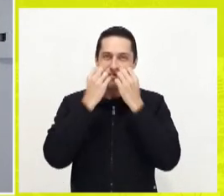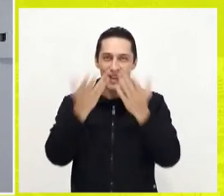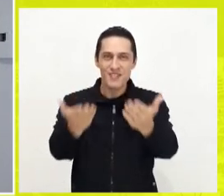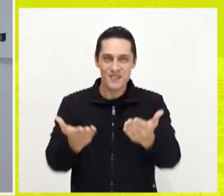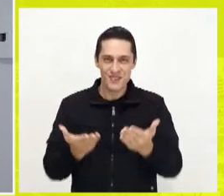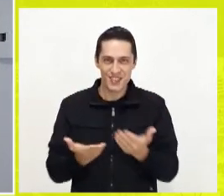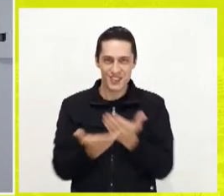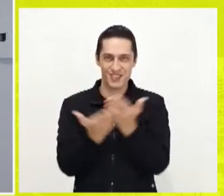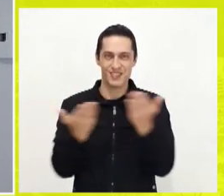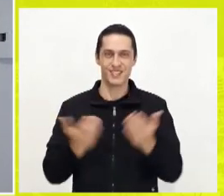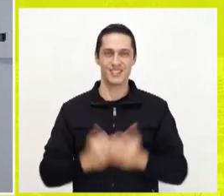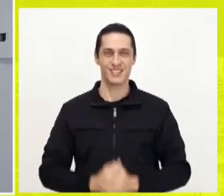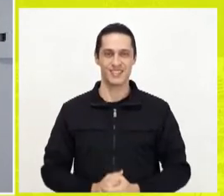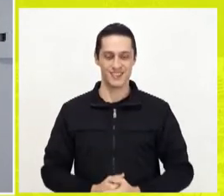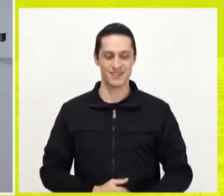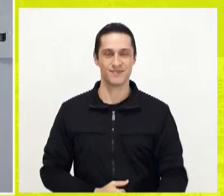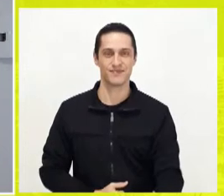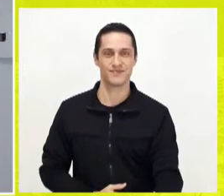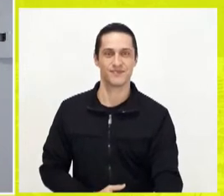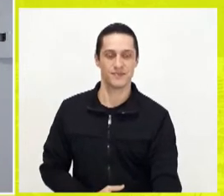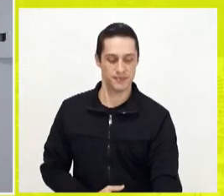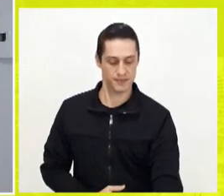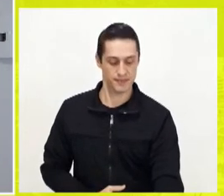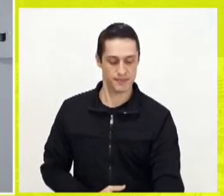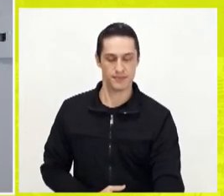of the day welcome all